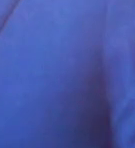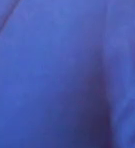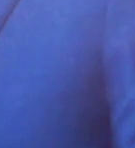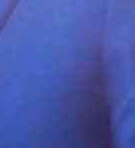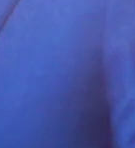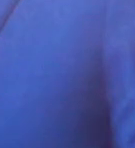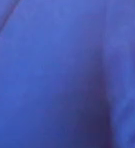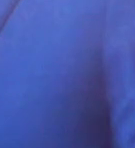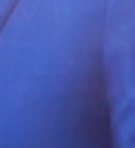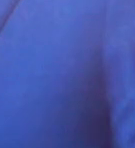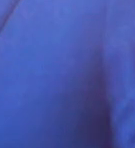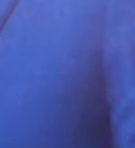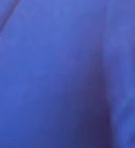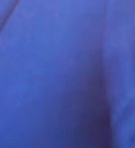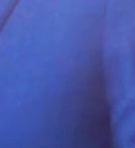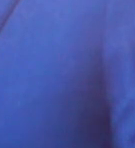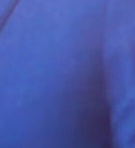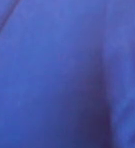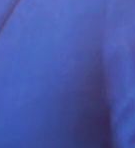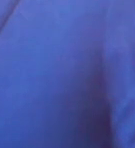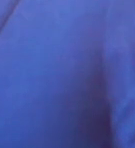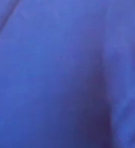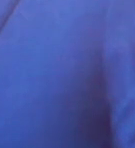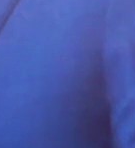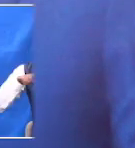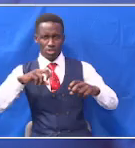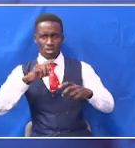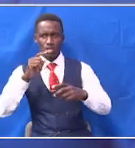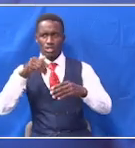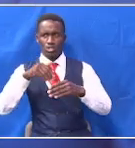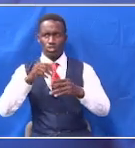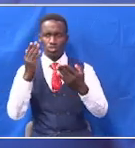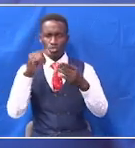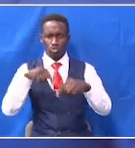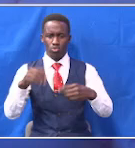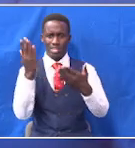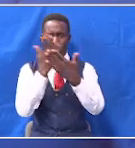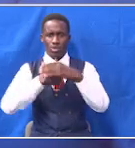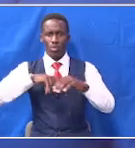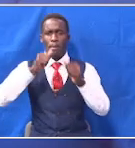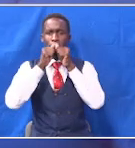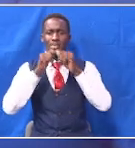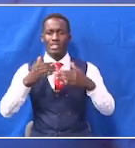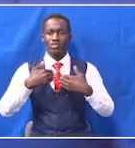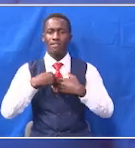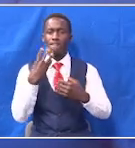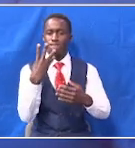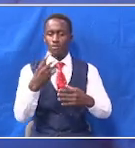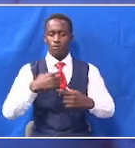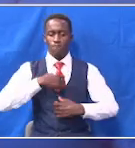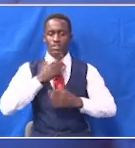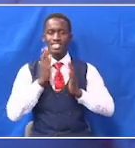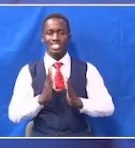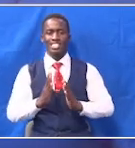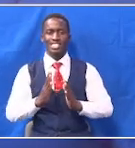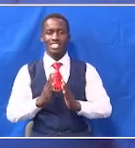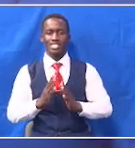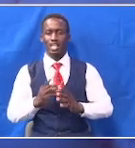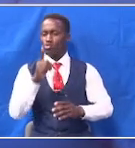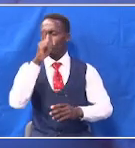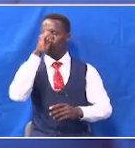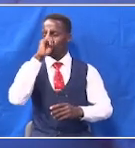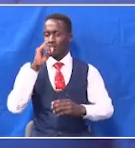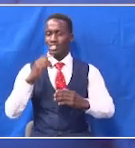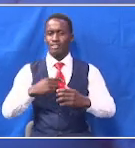Thank you for joining us again. This is Insight, and on Insight tonight, we are blessed to have four guests of serious